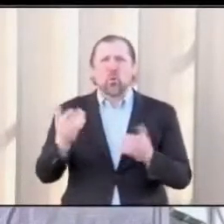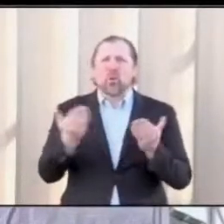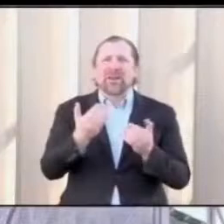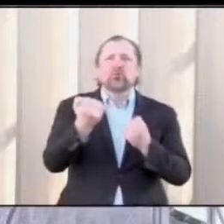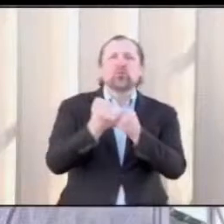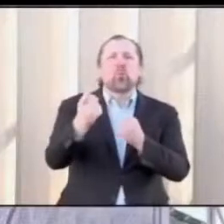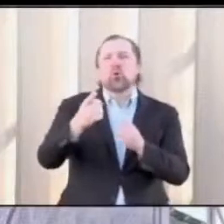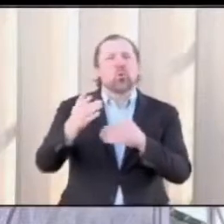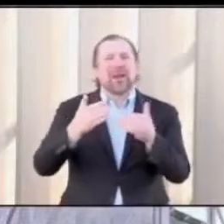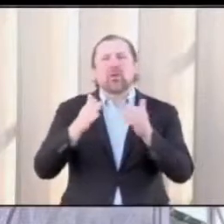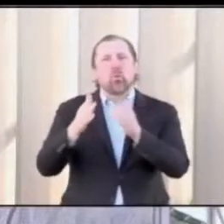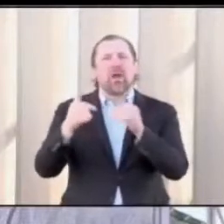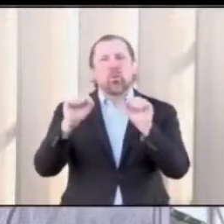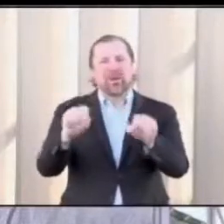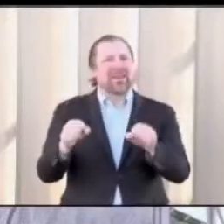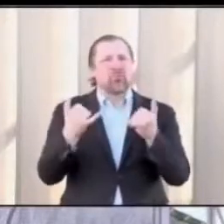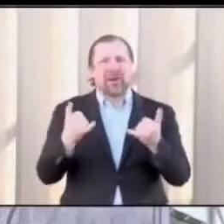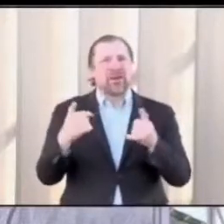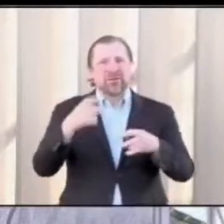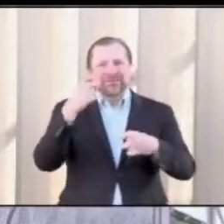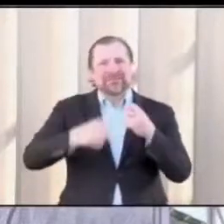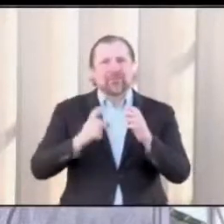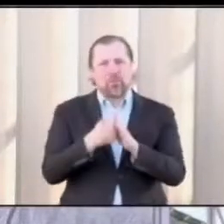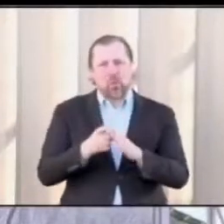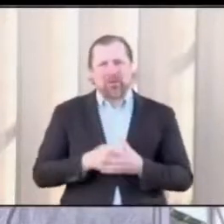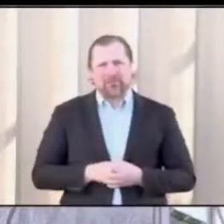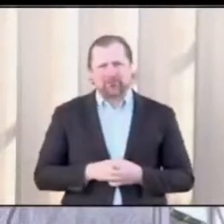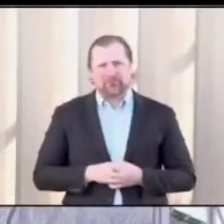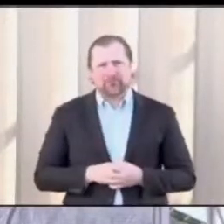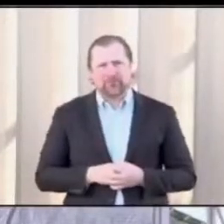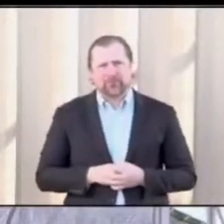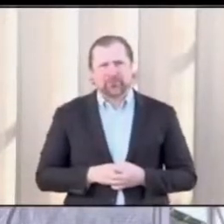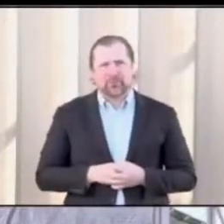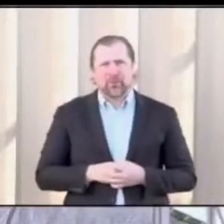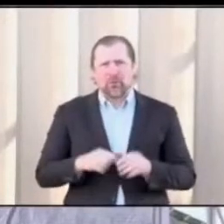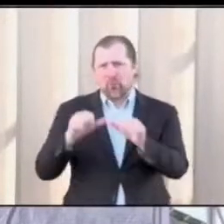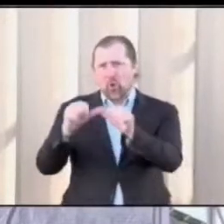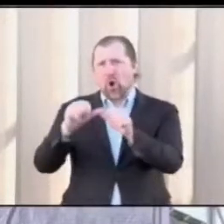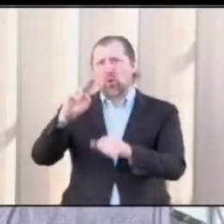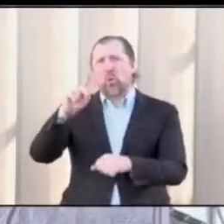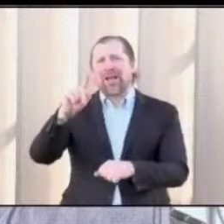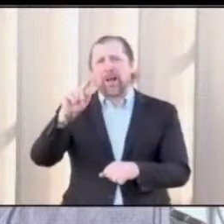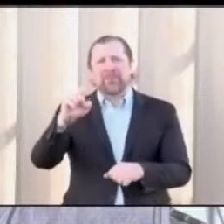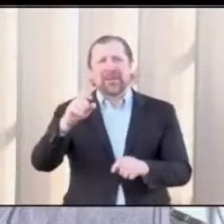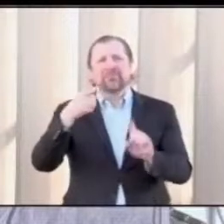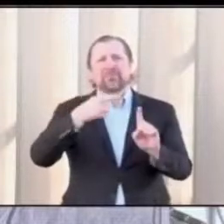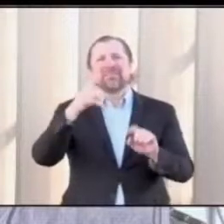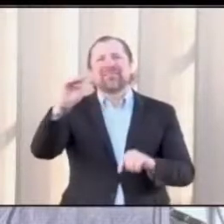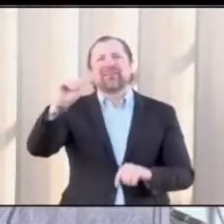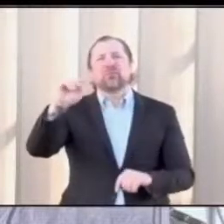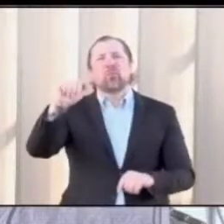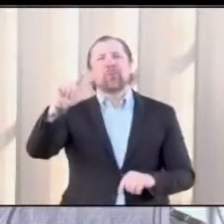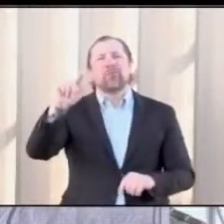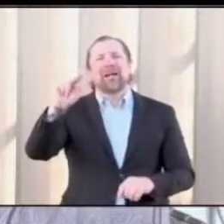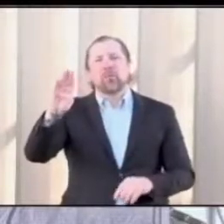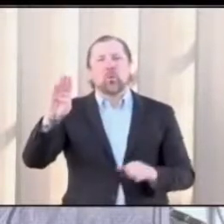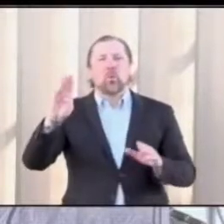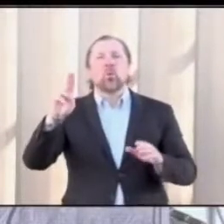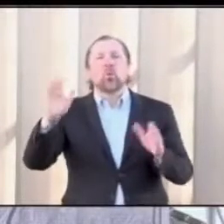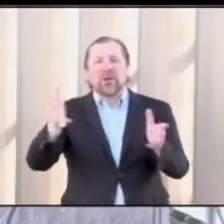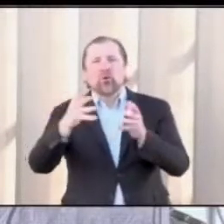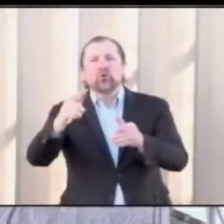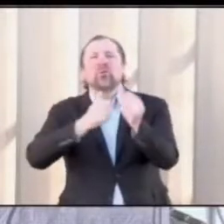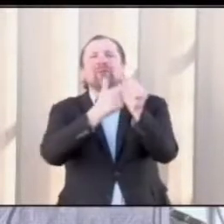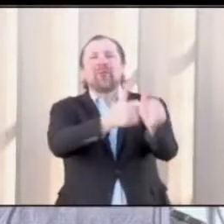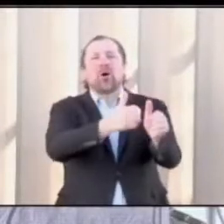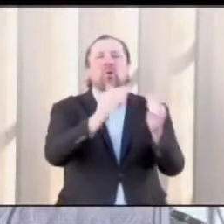you in any way we can during this incredibly difficult time. For ongoing updates specific to Malibu, we encourage everyone to follow the